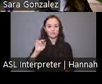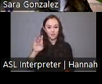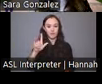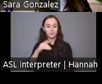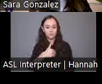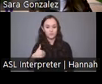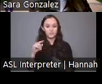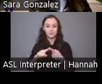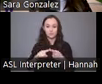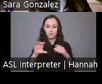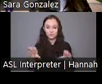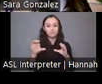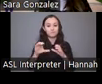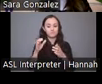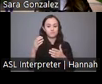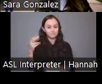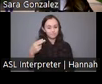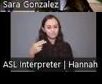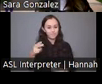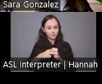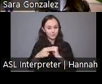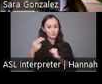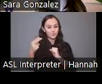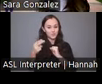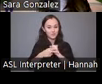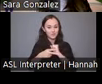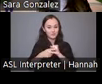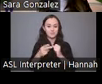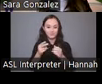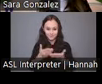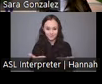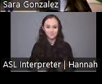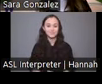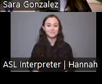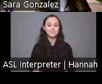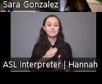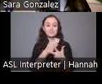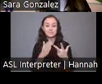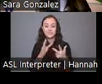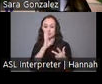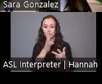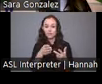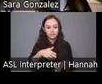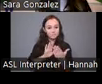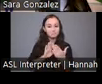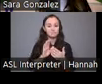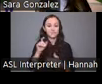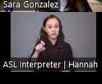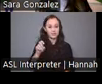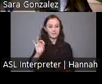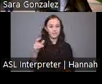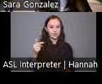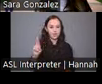preservation duties. While these projects directly address the capacity related needs of Grand Ronde, it would be a